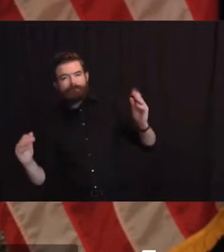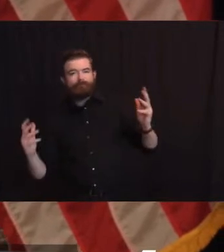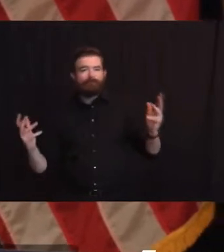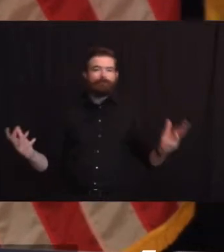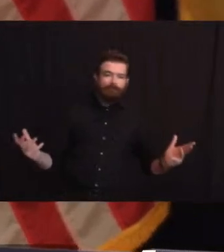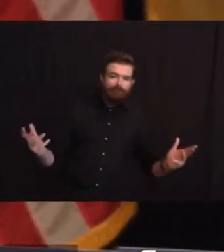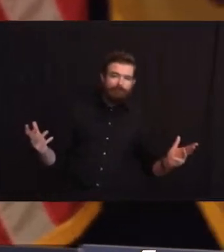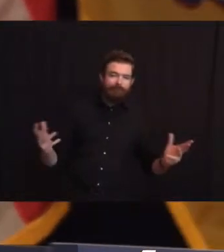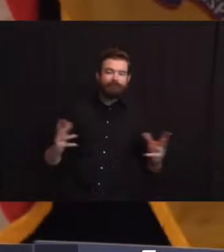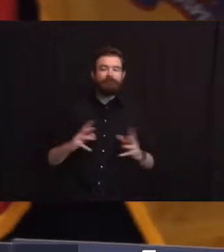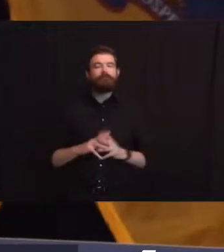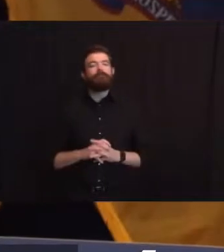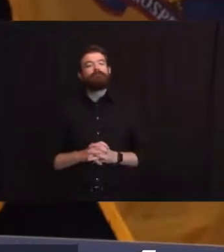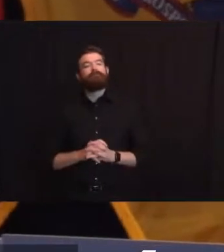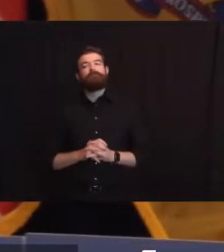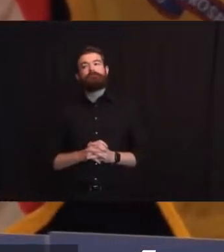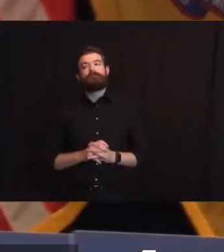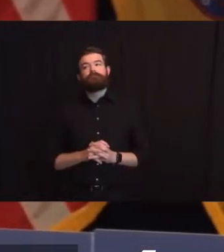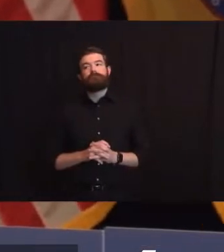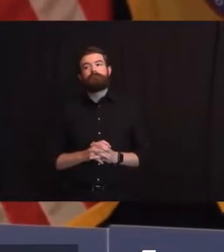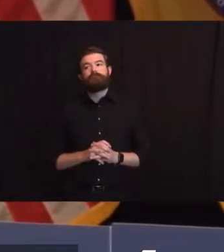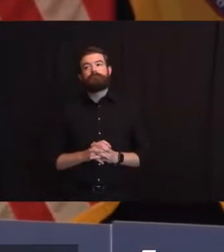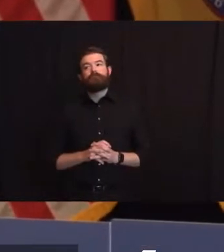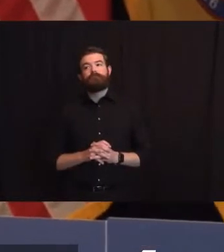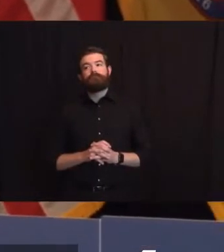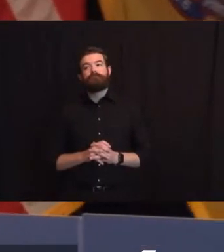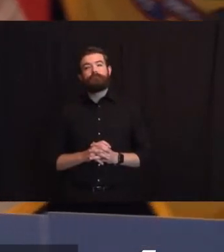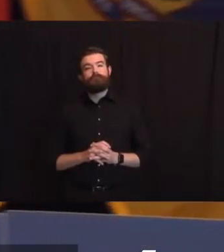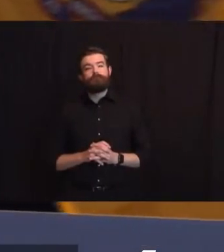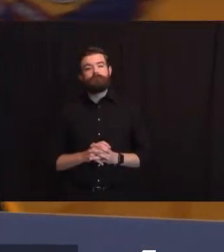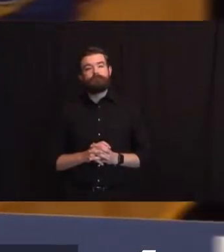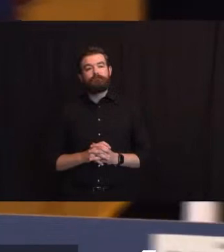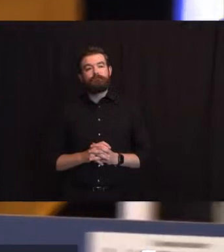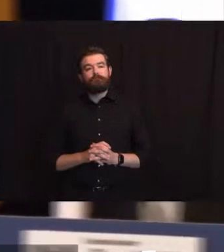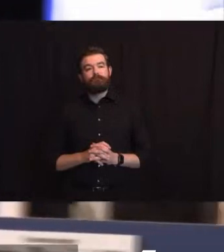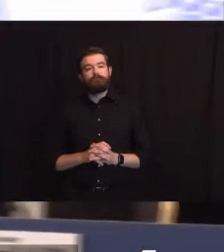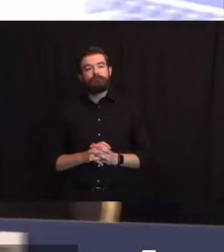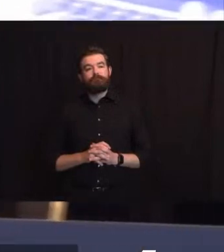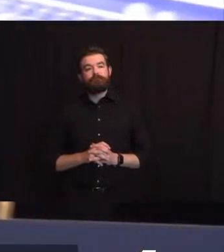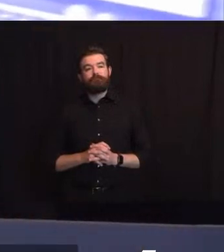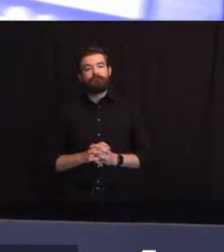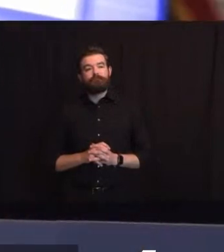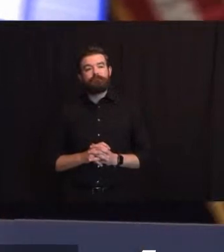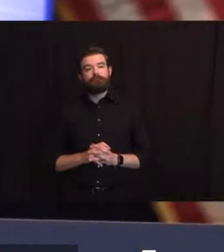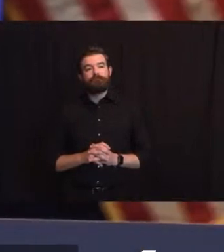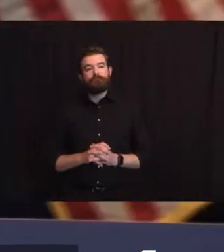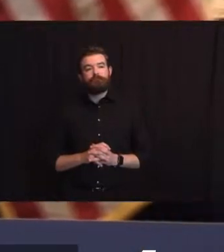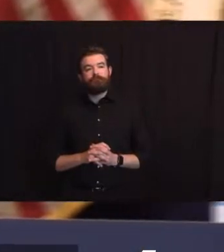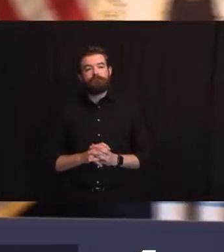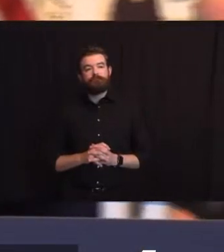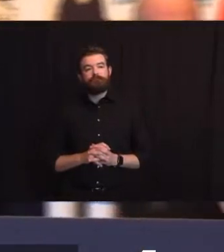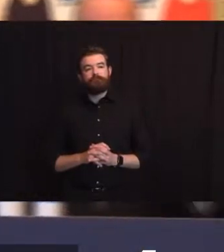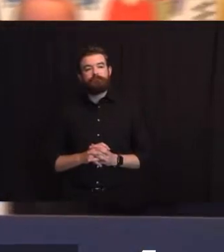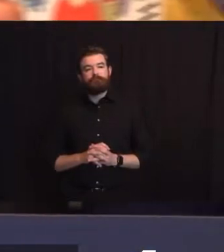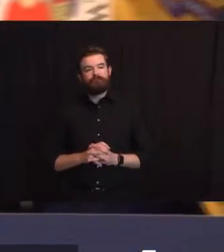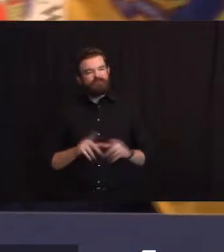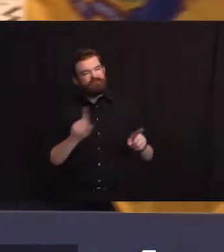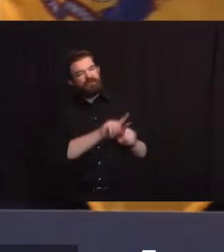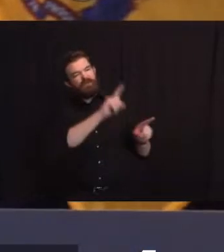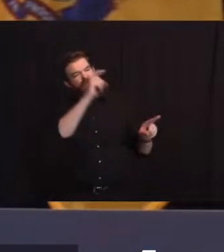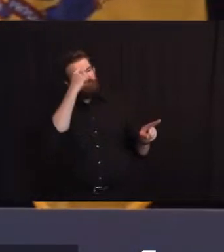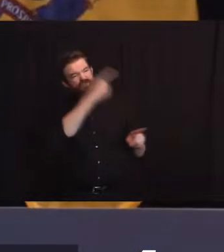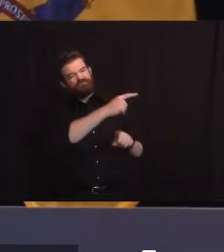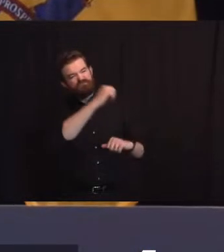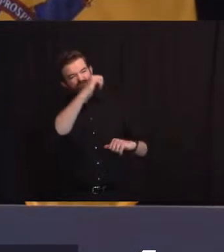or hardy superintendent. I meant to say that too. I apologize for it. I just want to Pat and I recognize that. Thank you.